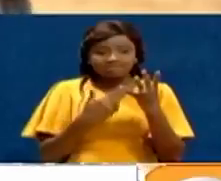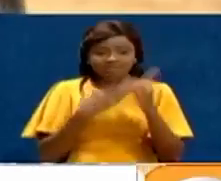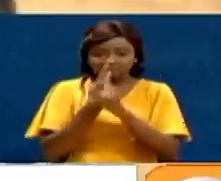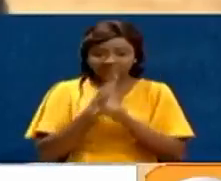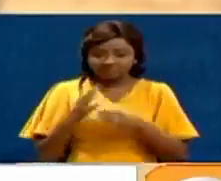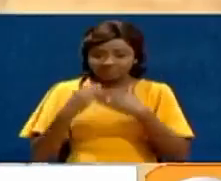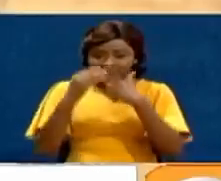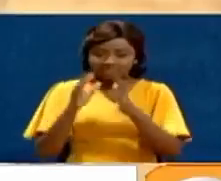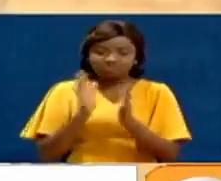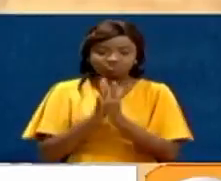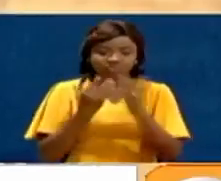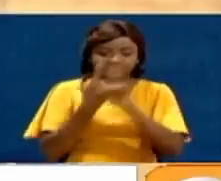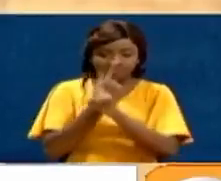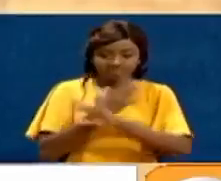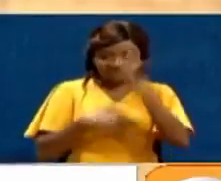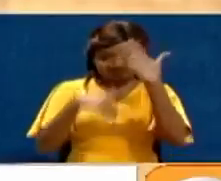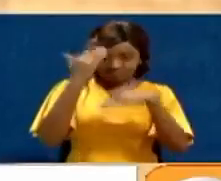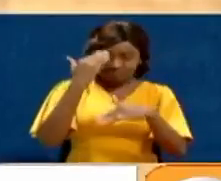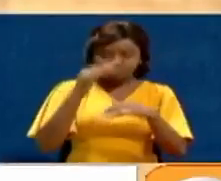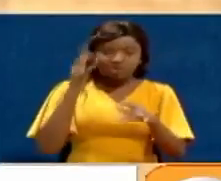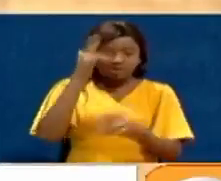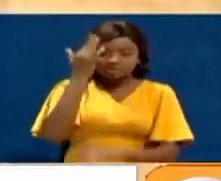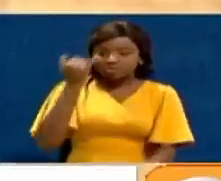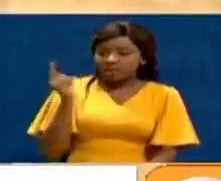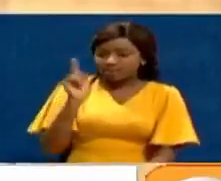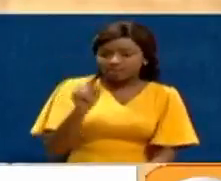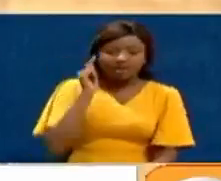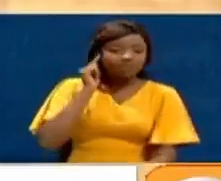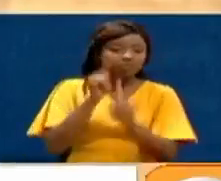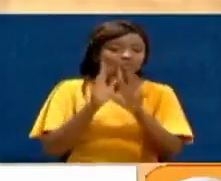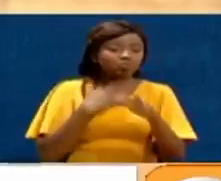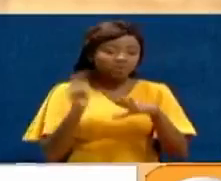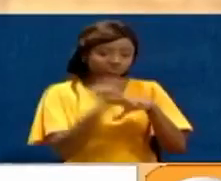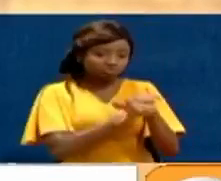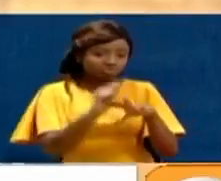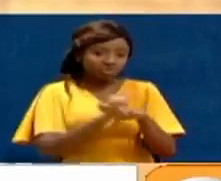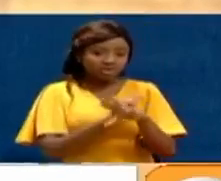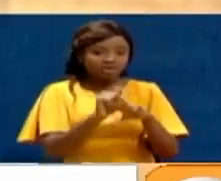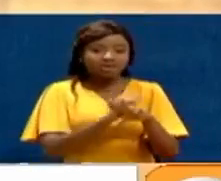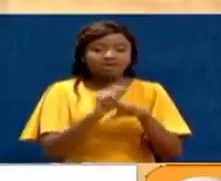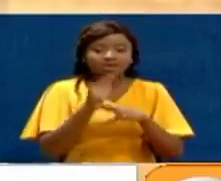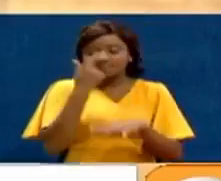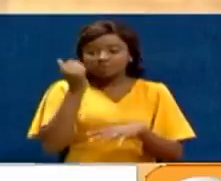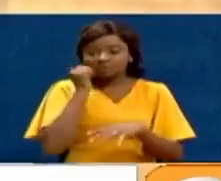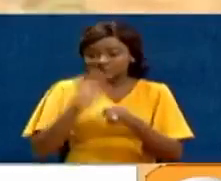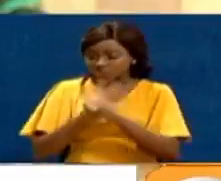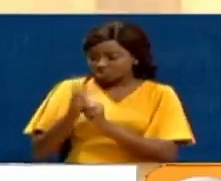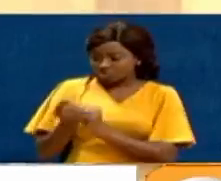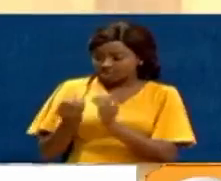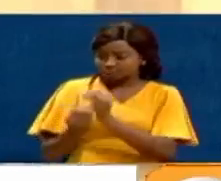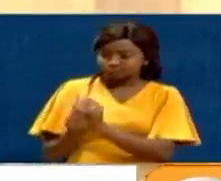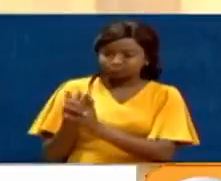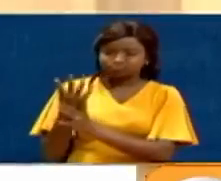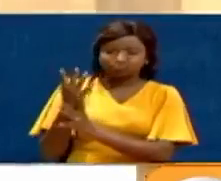leaders from various backgrounds. And the reason we are here is to train them because there's a surge in coronavirus, especially in our county.